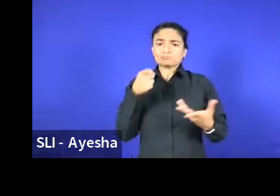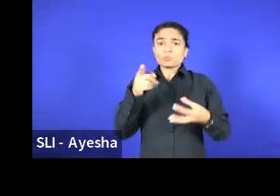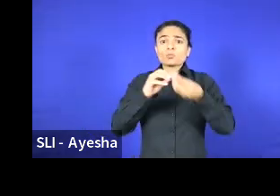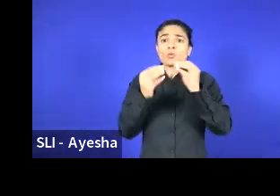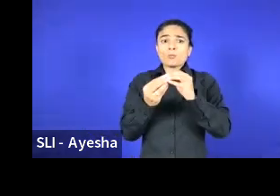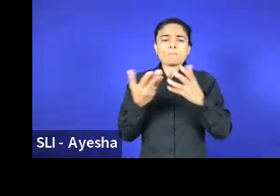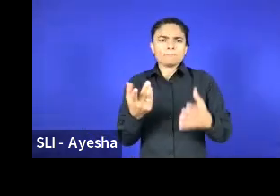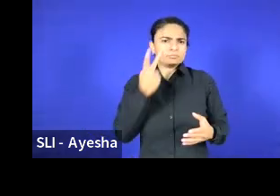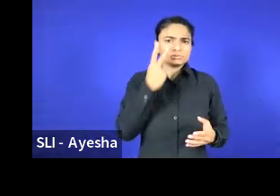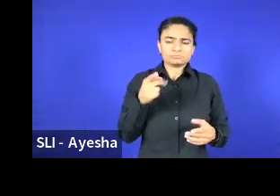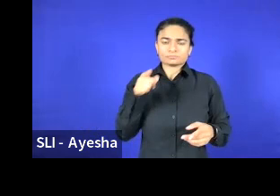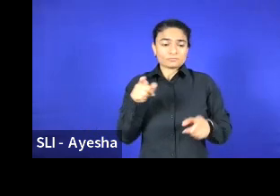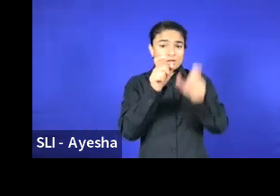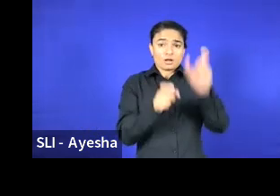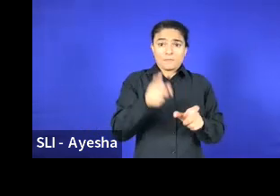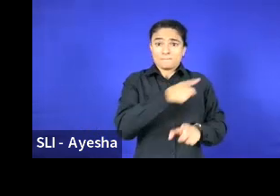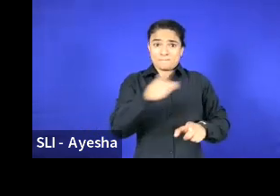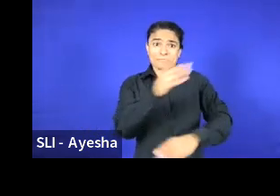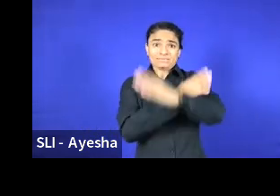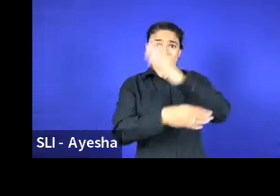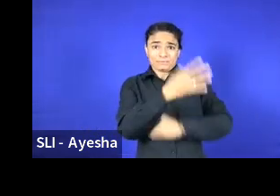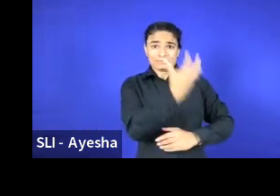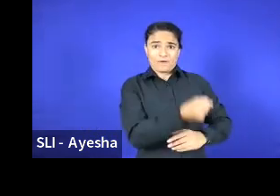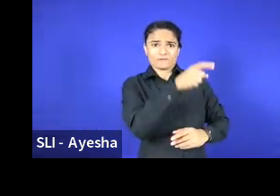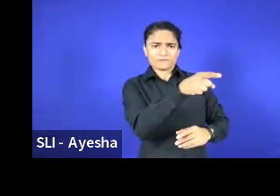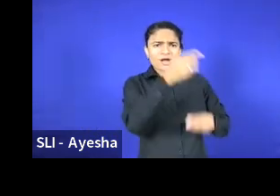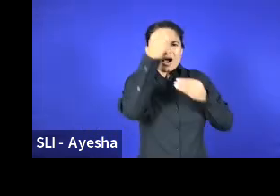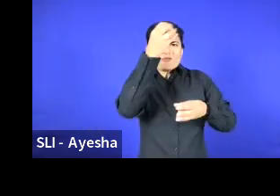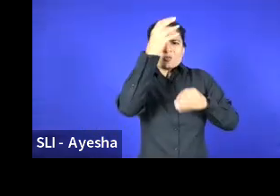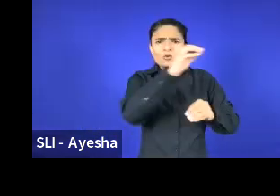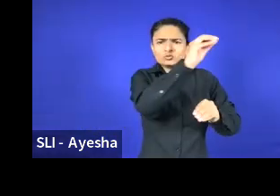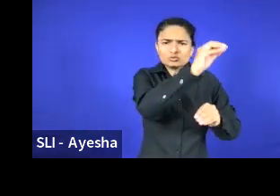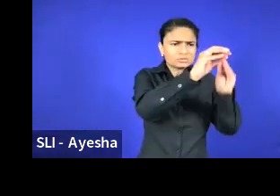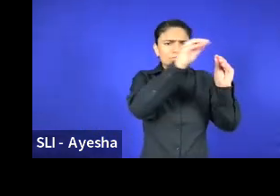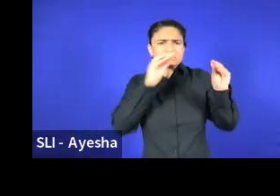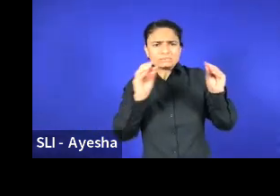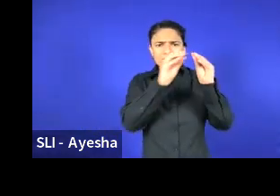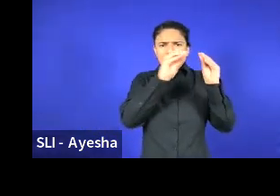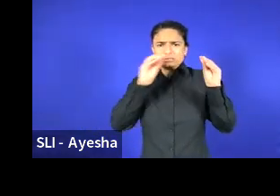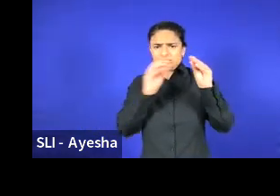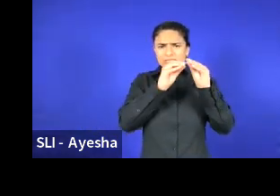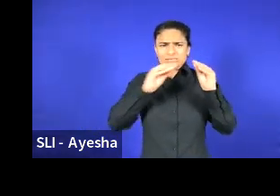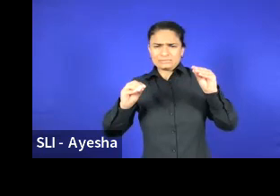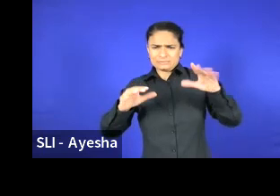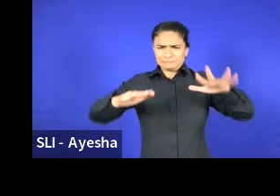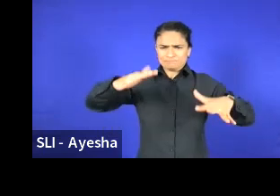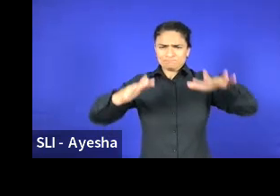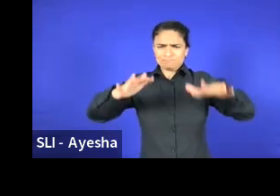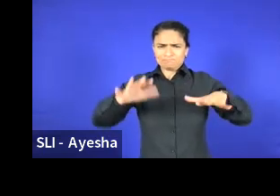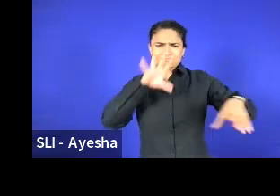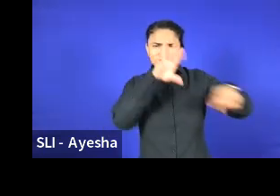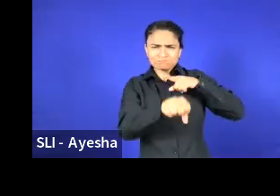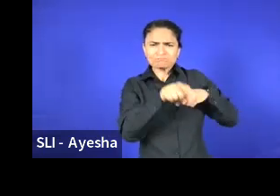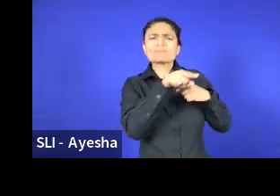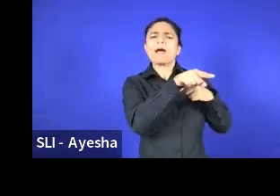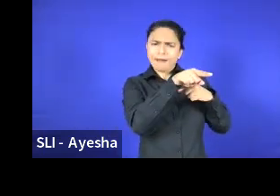official decision to grant the status of person with disabilities to an individual, and eligibility